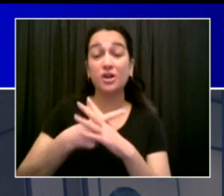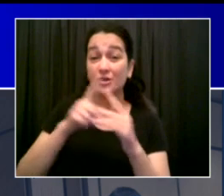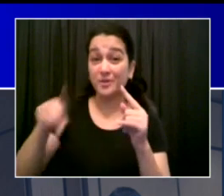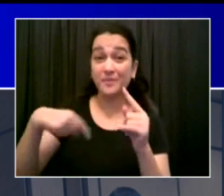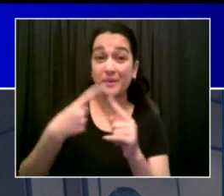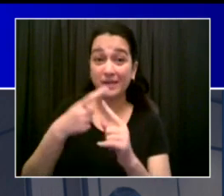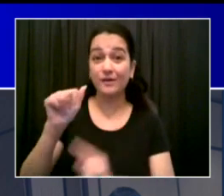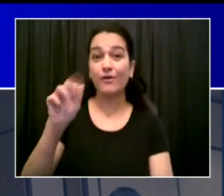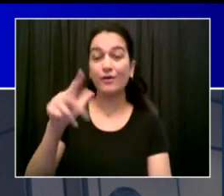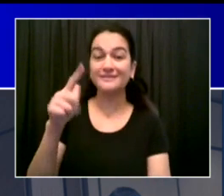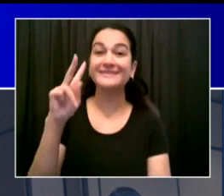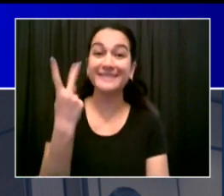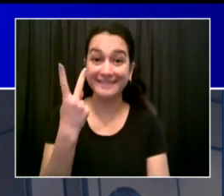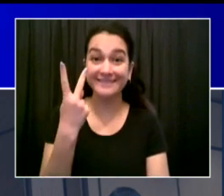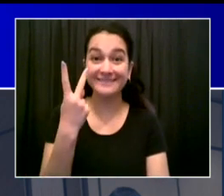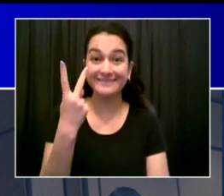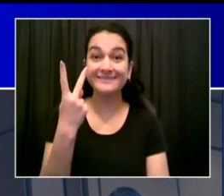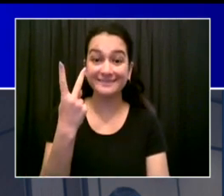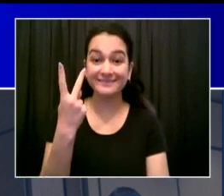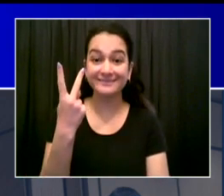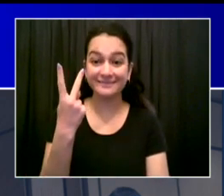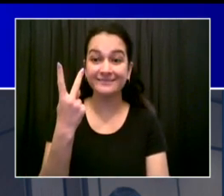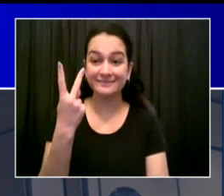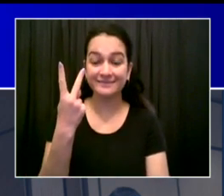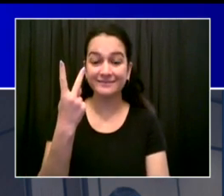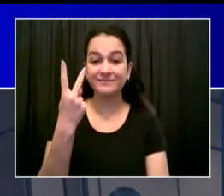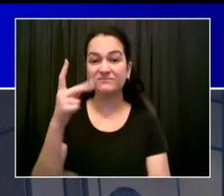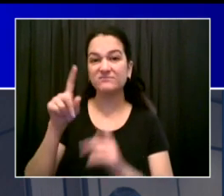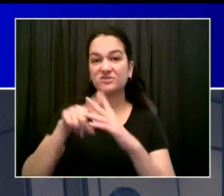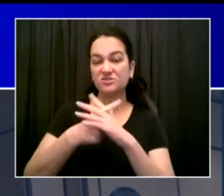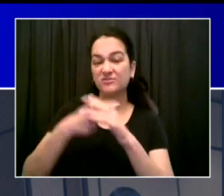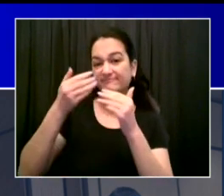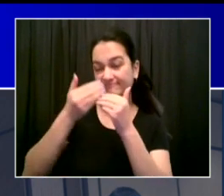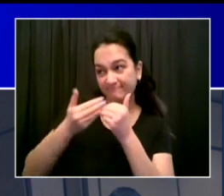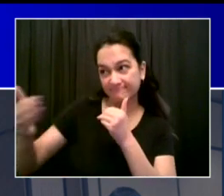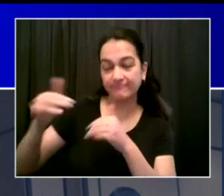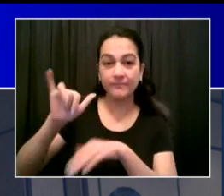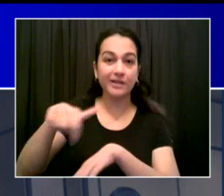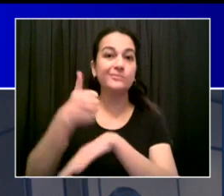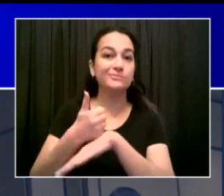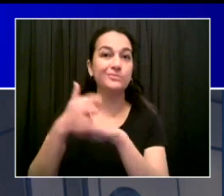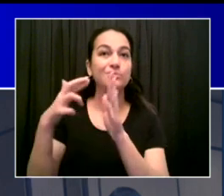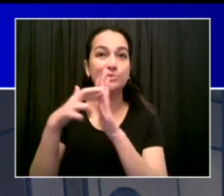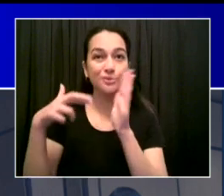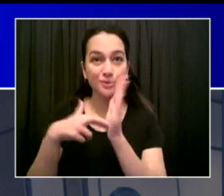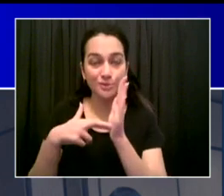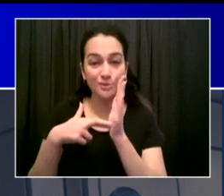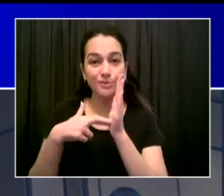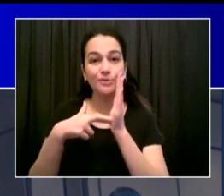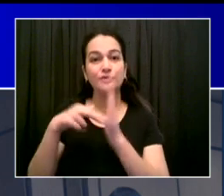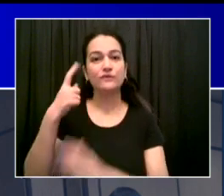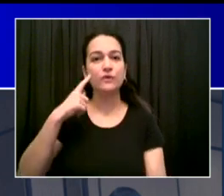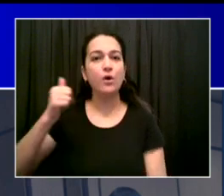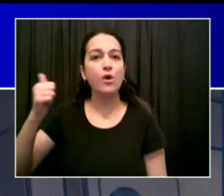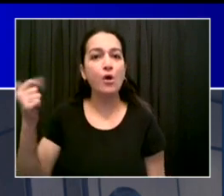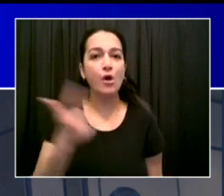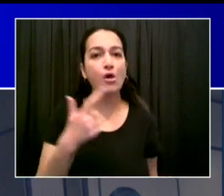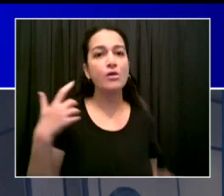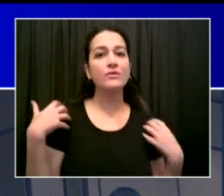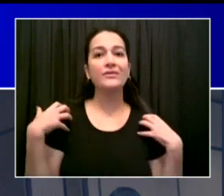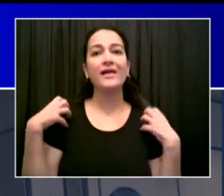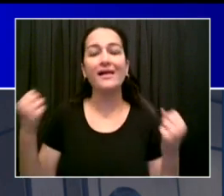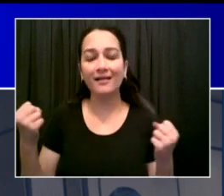the health commissioner will explain the order he is issuing to put this into effect. Every single one of those employees has a choice.